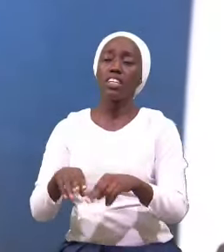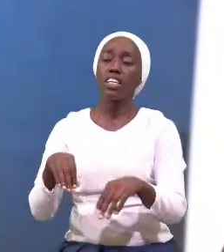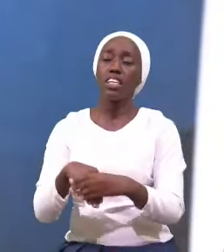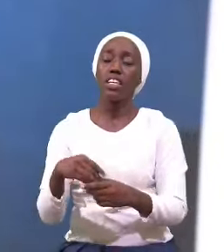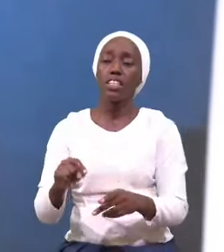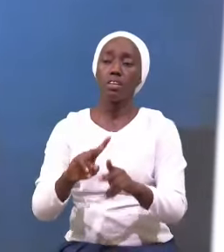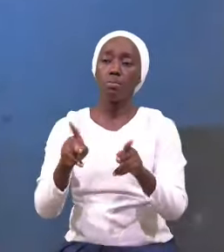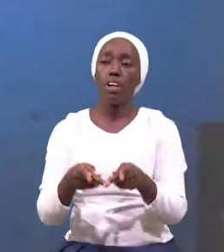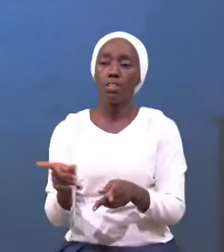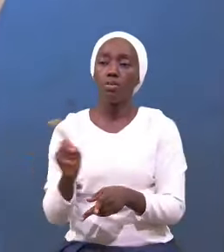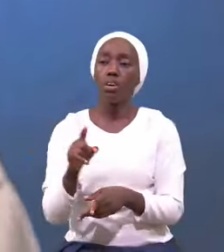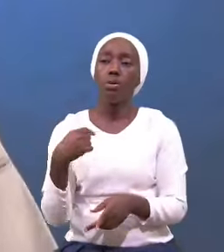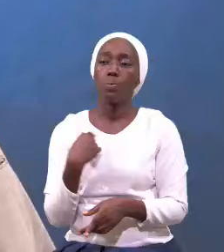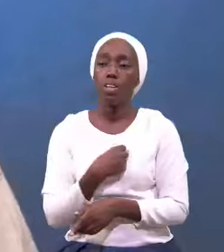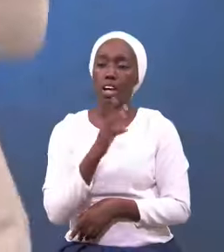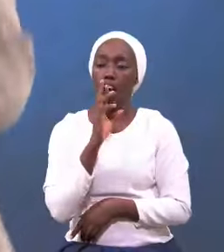are.